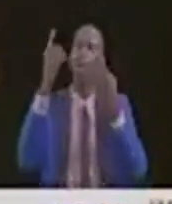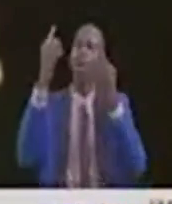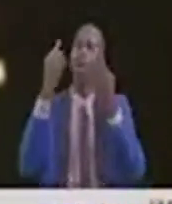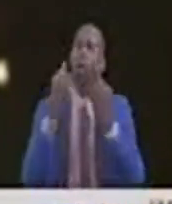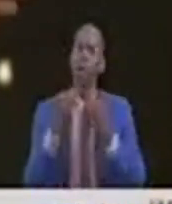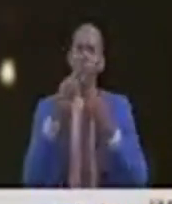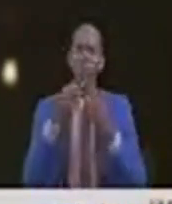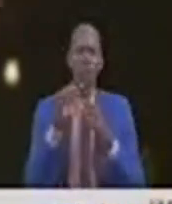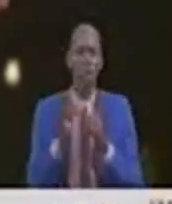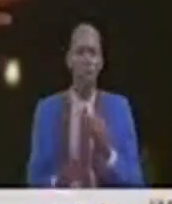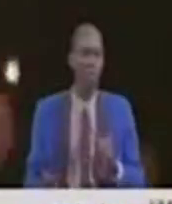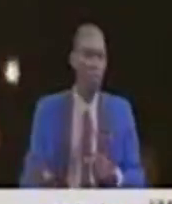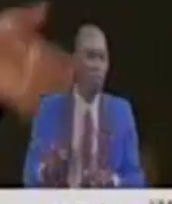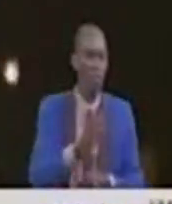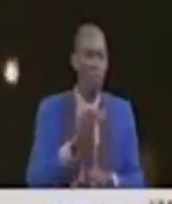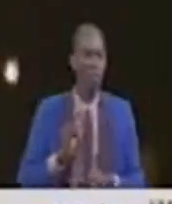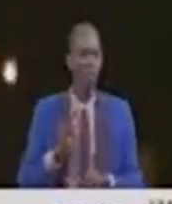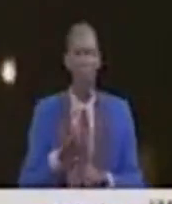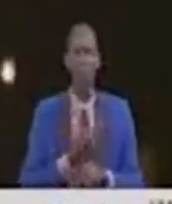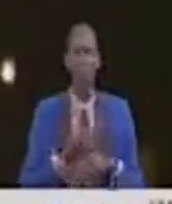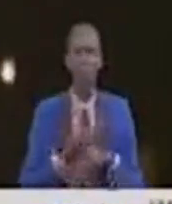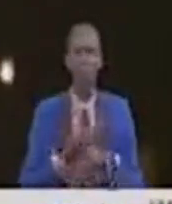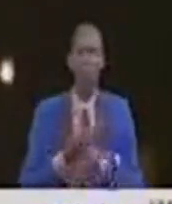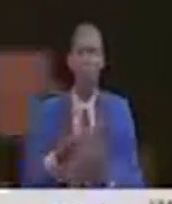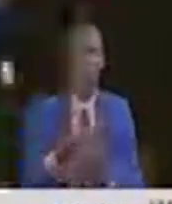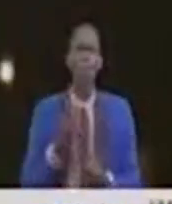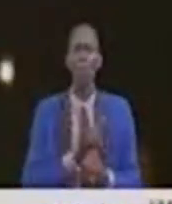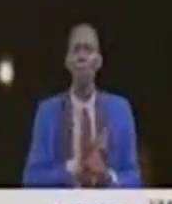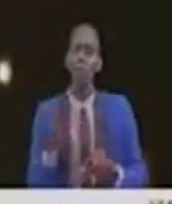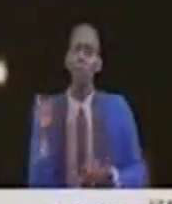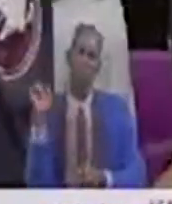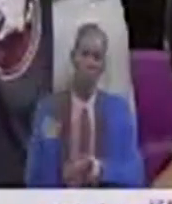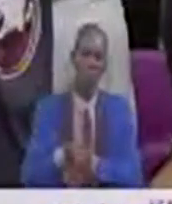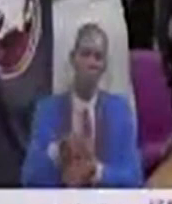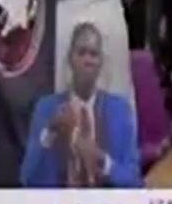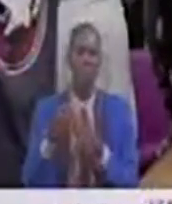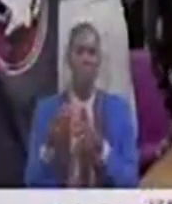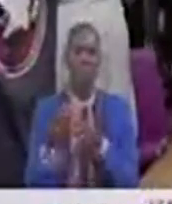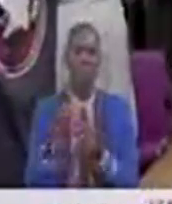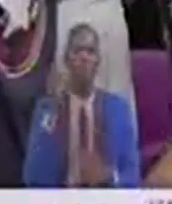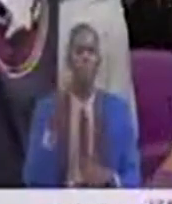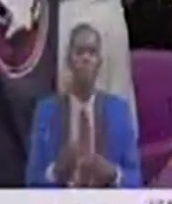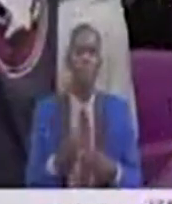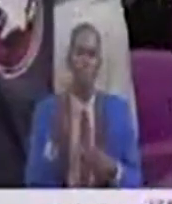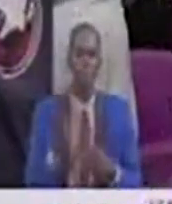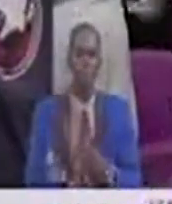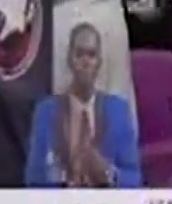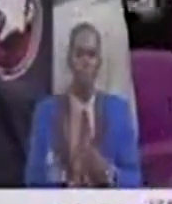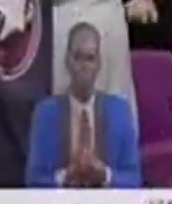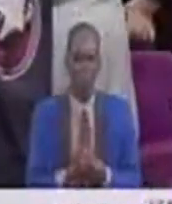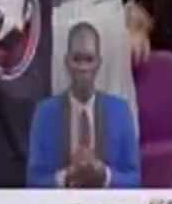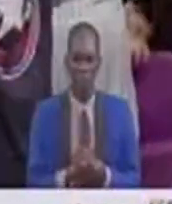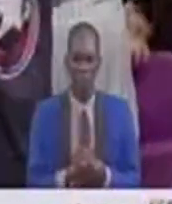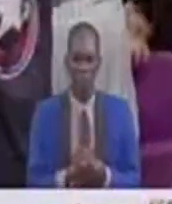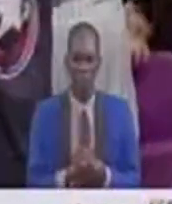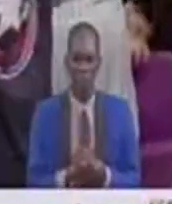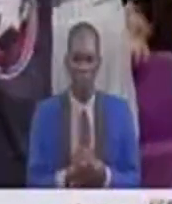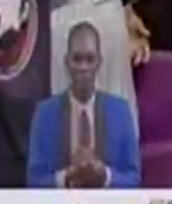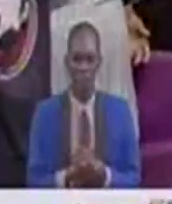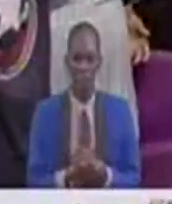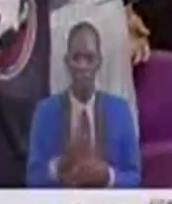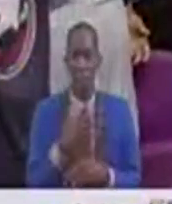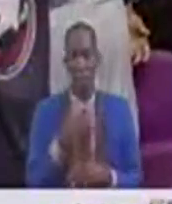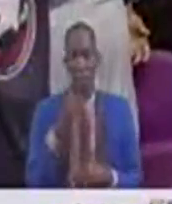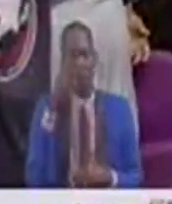every one of us. Make us overcome in Jesus' name. And